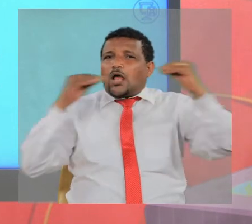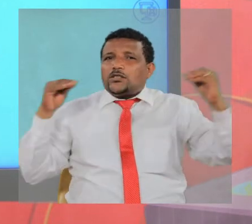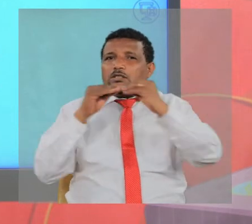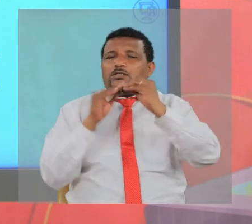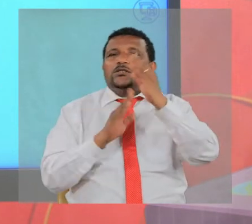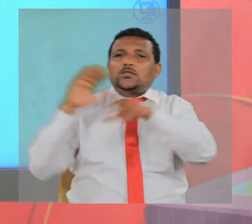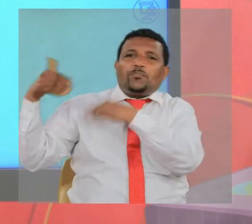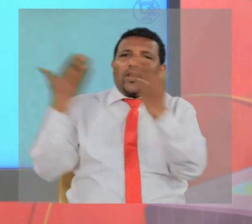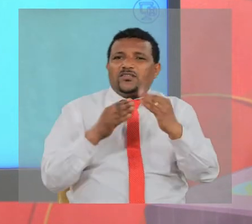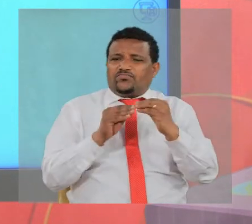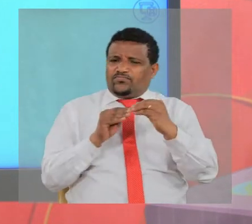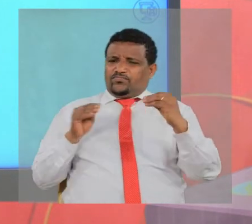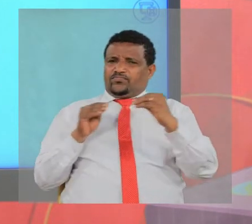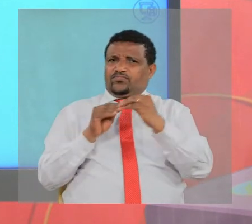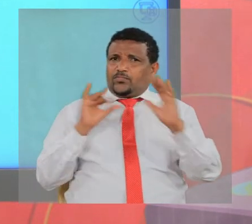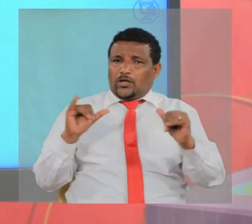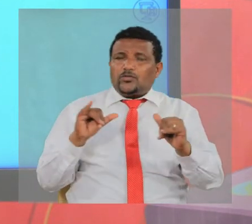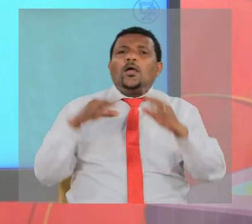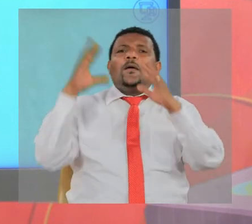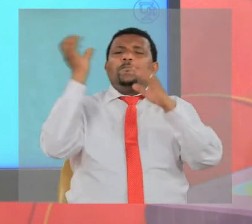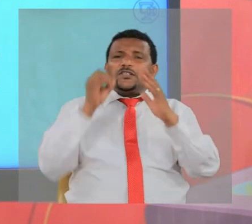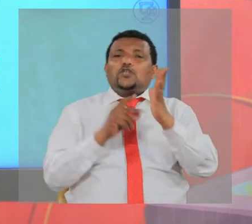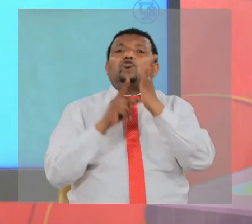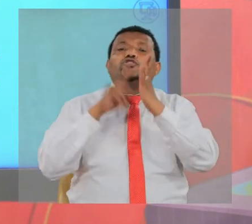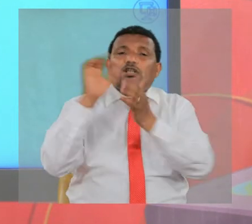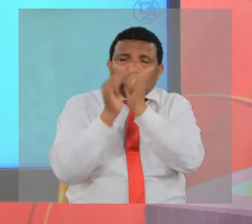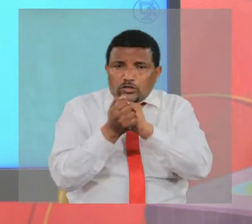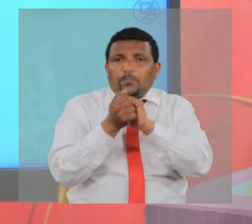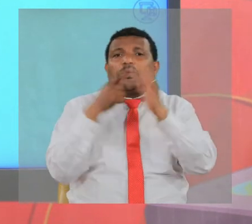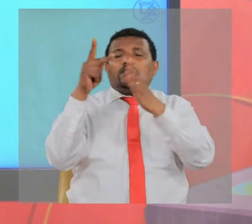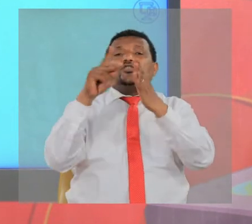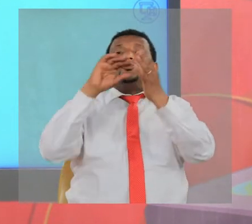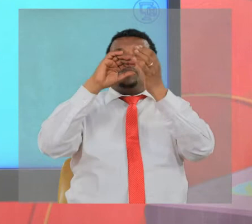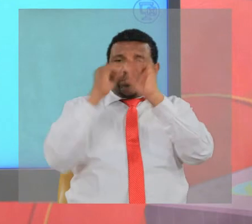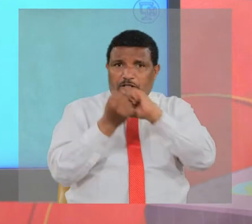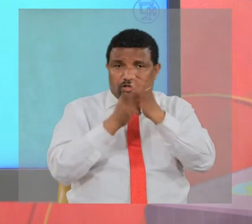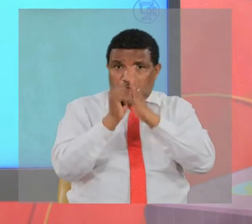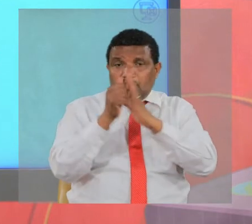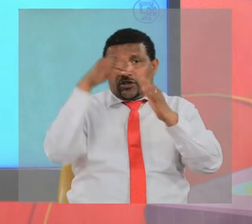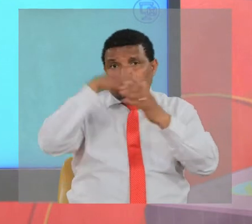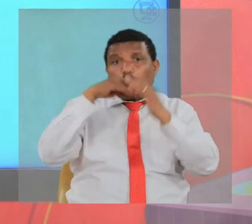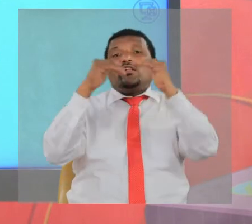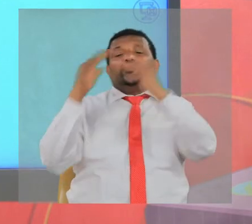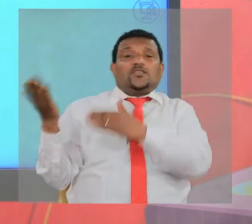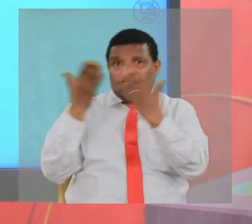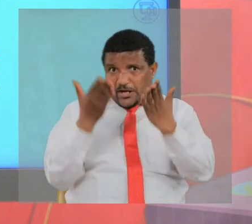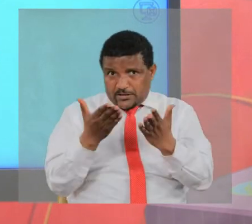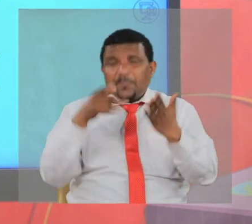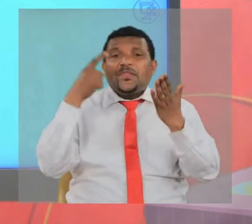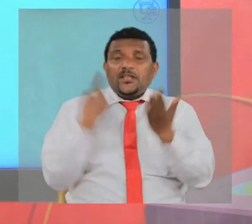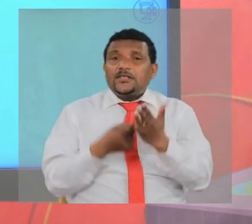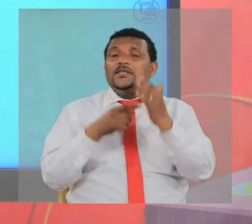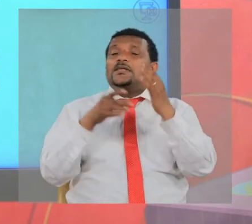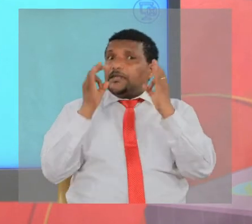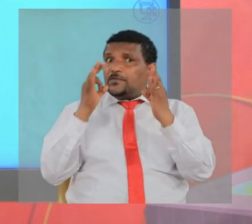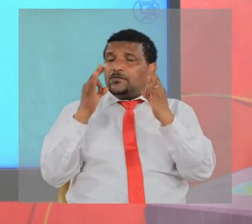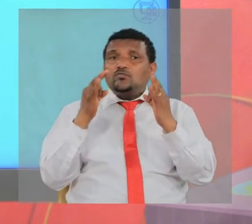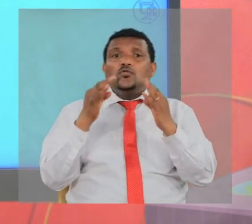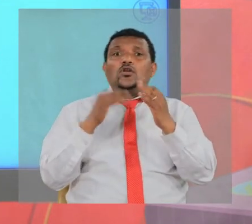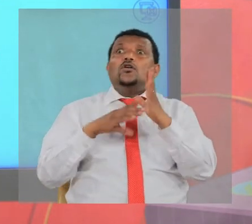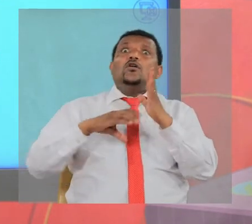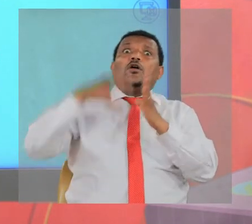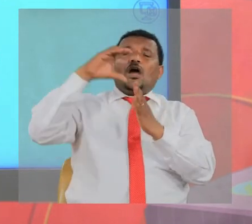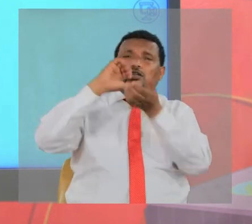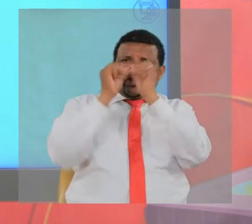if the percentage change in price is greater than the percentage change in quantity supplied. That means if even though there is a